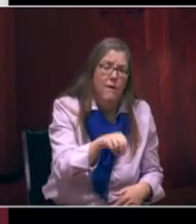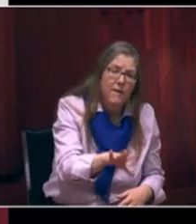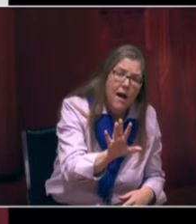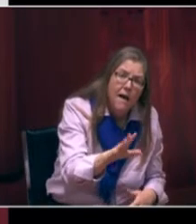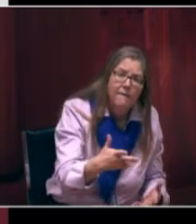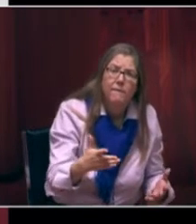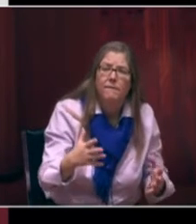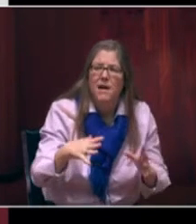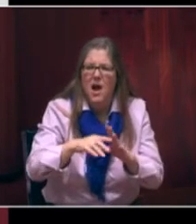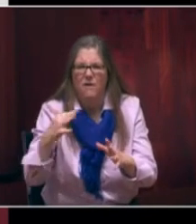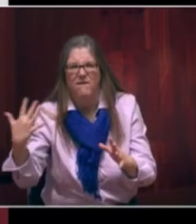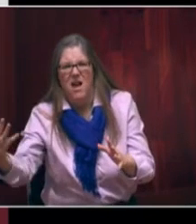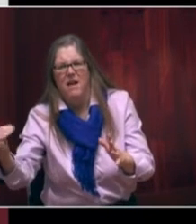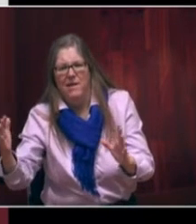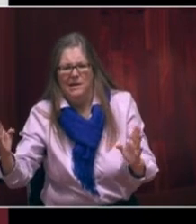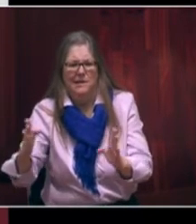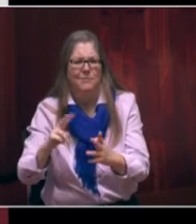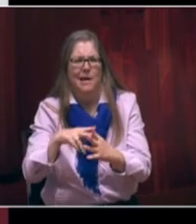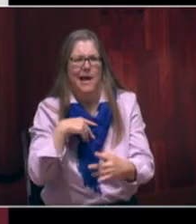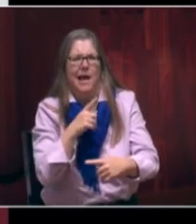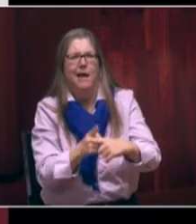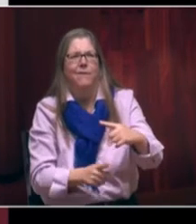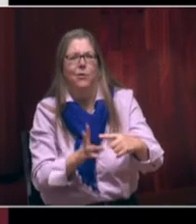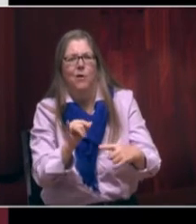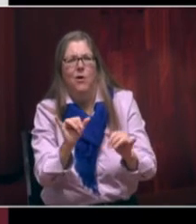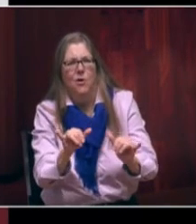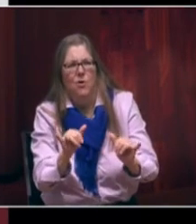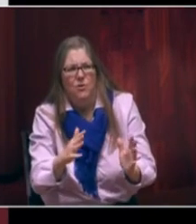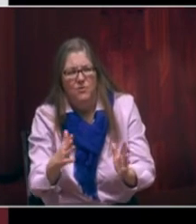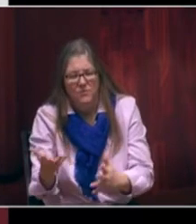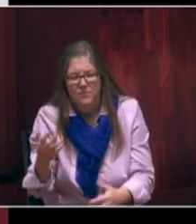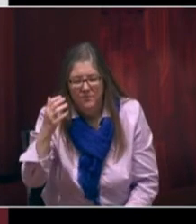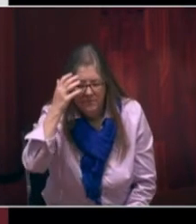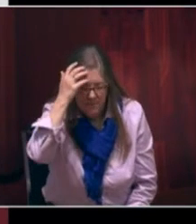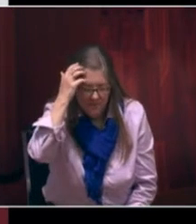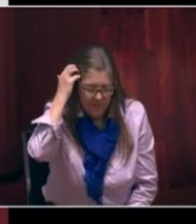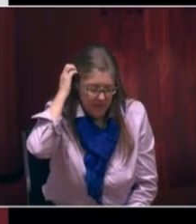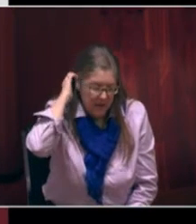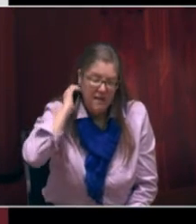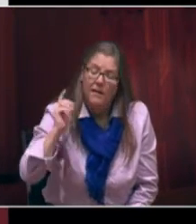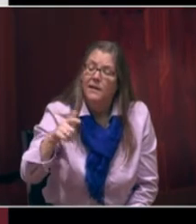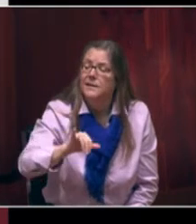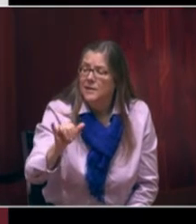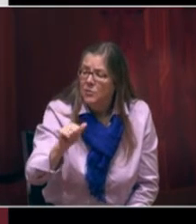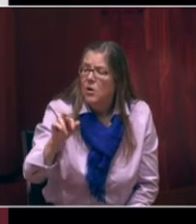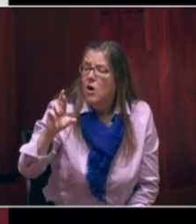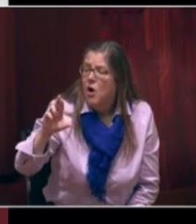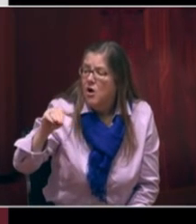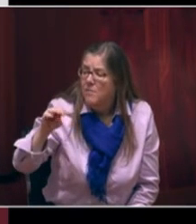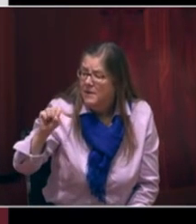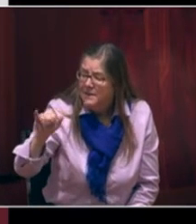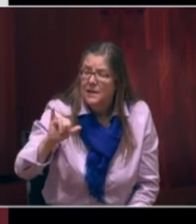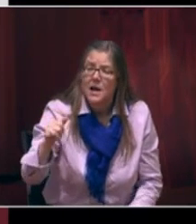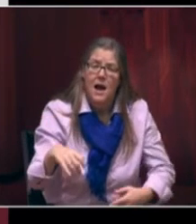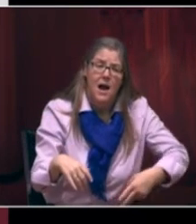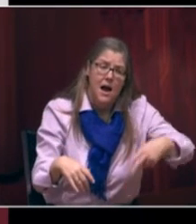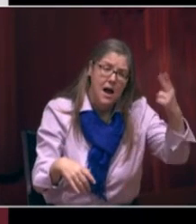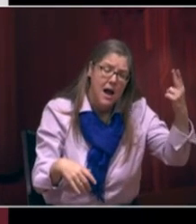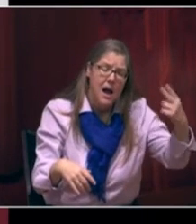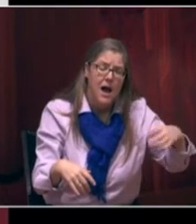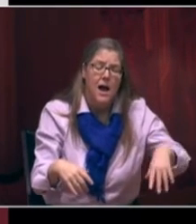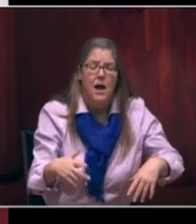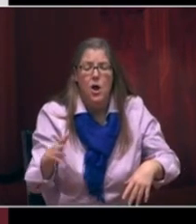email. And then what we'll do is we'll apply it, similar to what we've done with the RMSA, with the high, low, and moderate risk